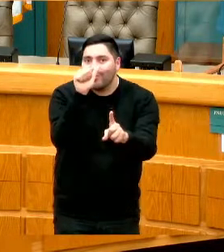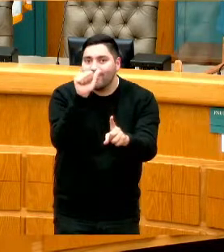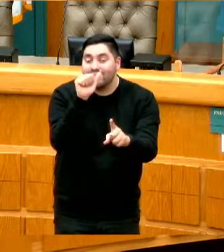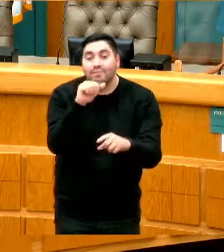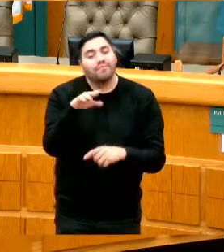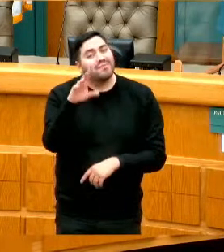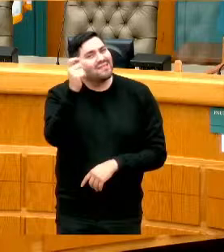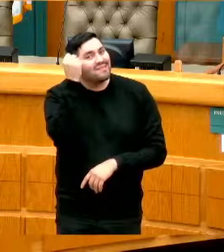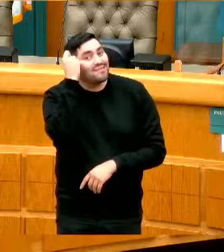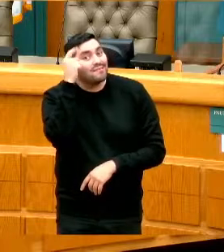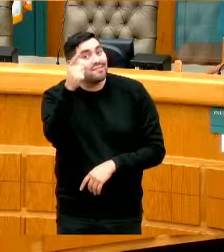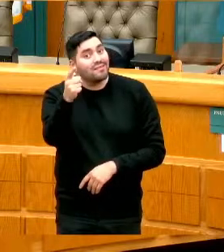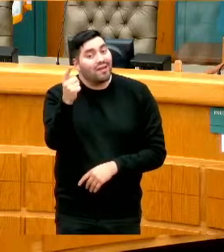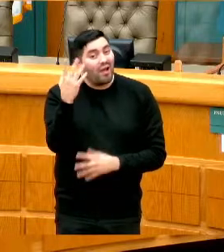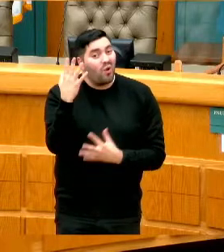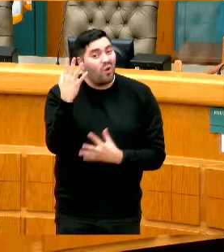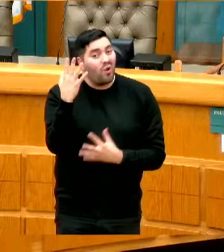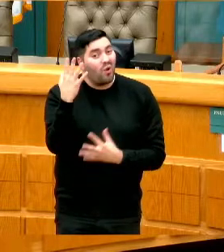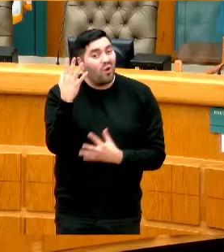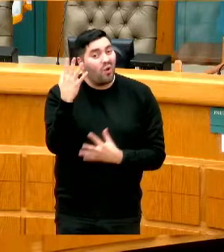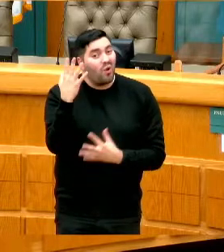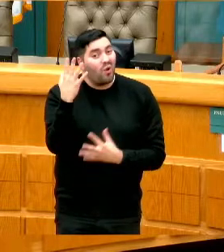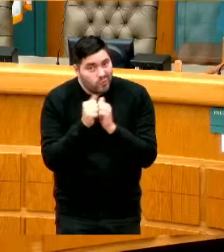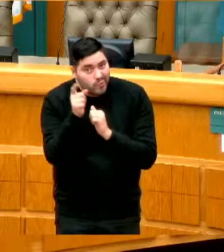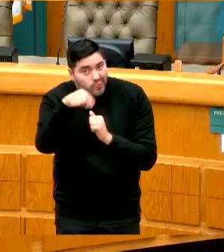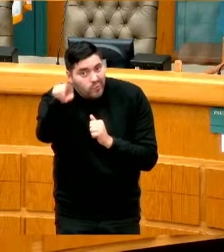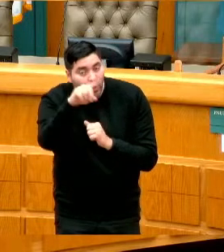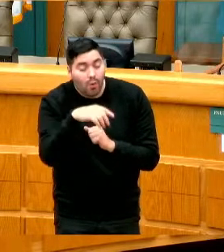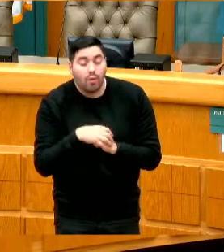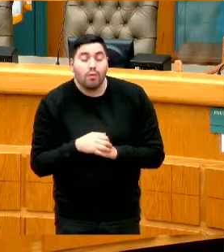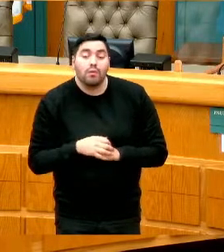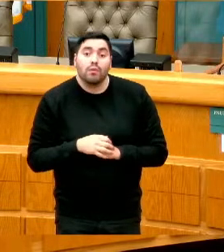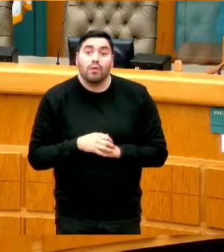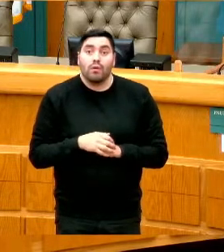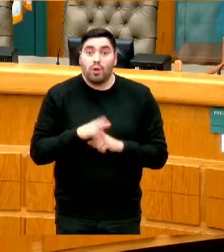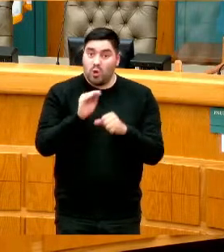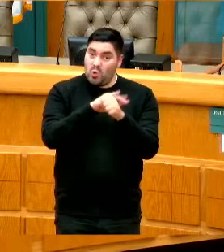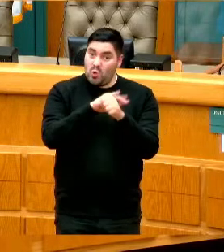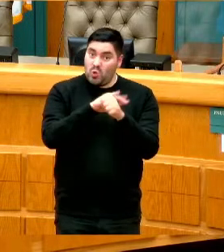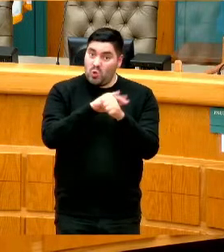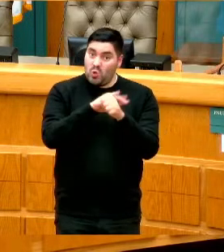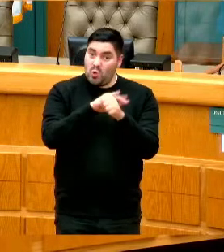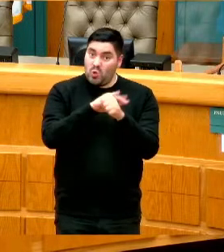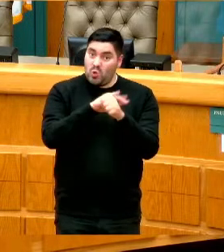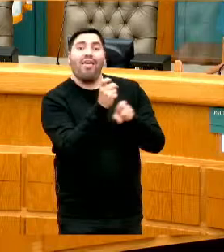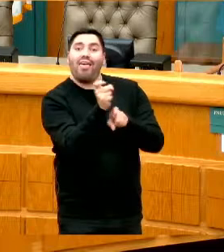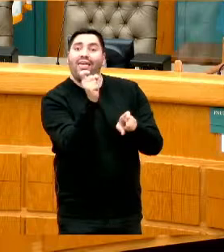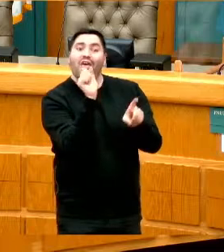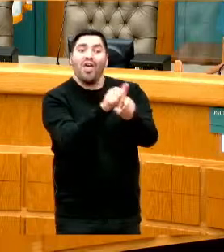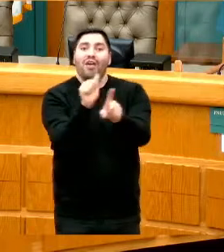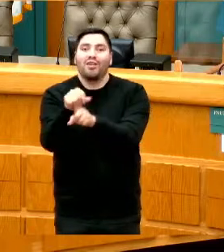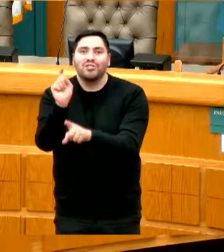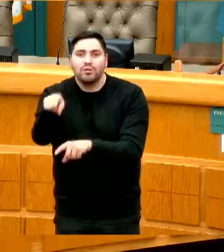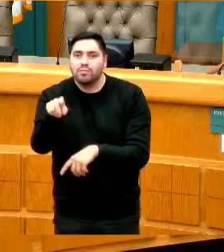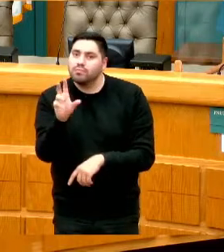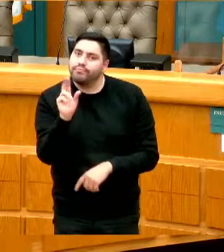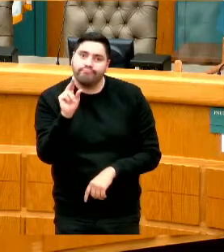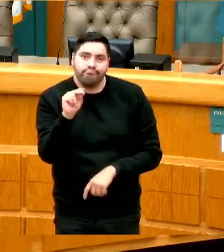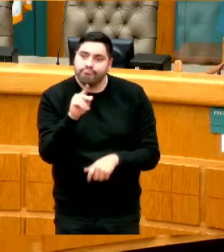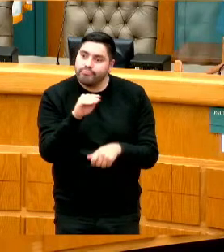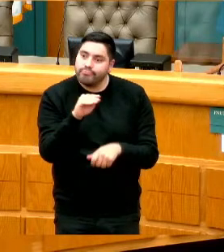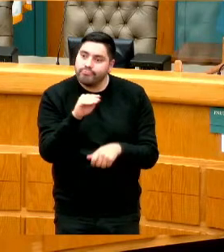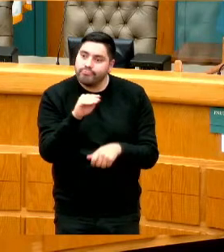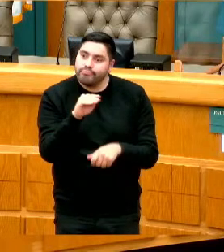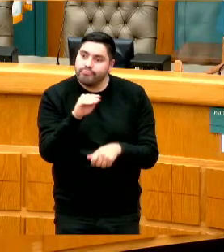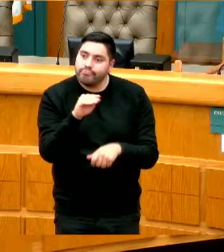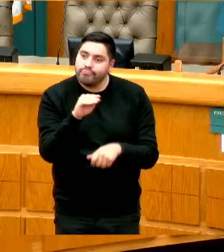one thing, that COVID-19 is a topic that is never to be joked about. The coronavirus is still here,